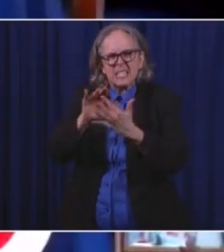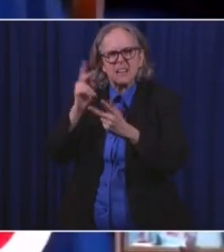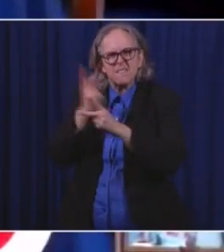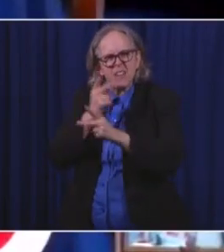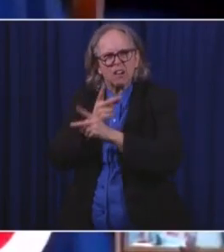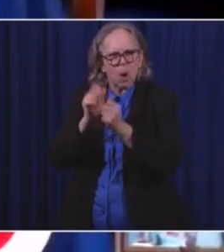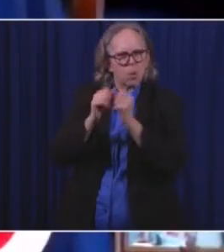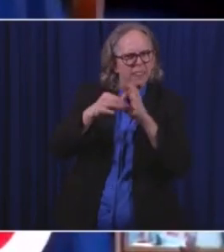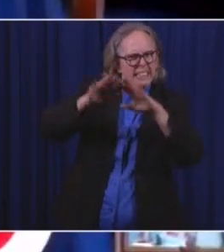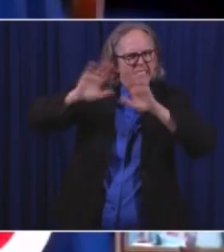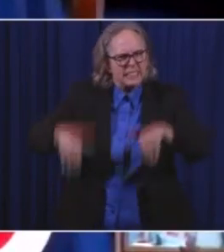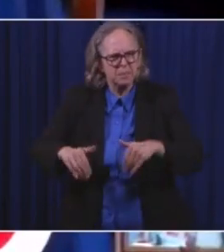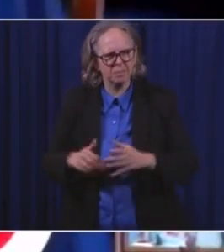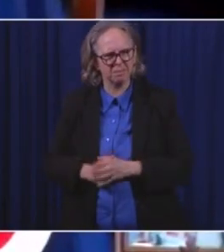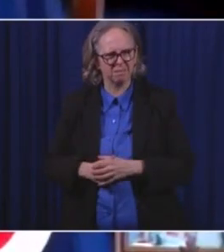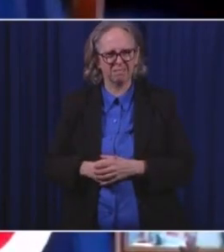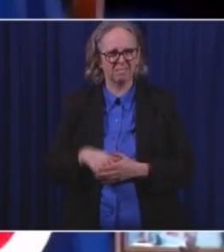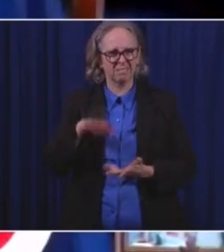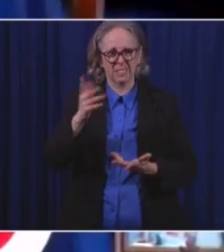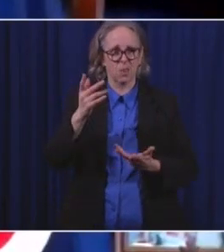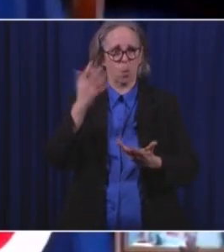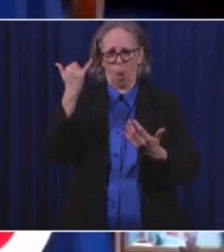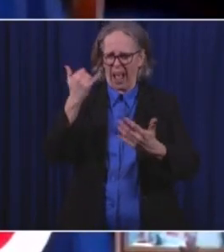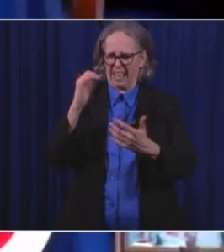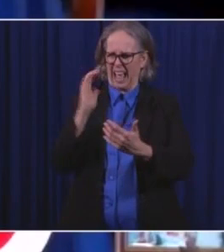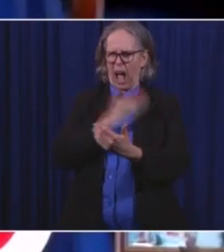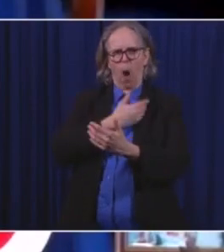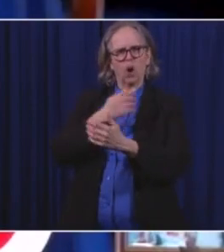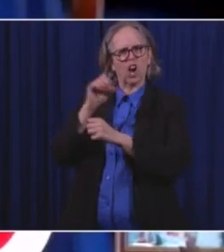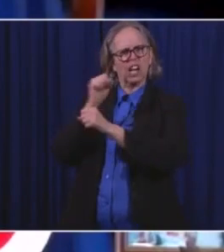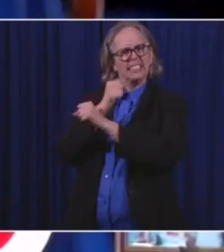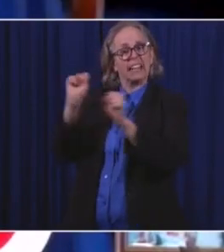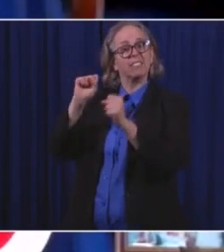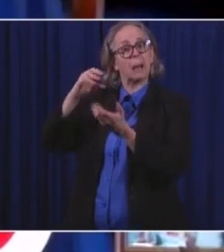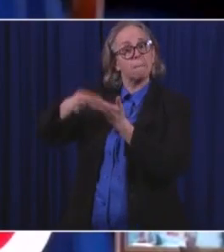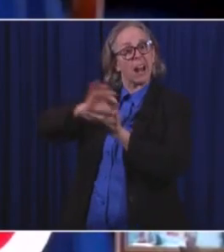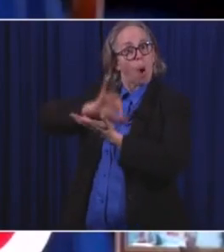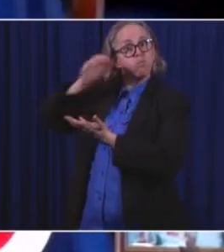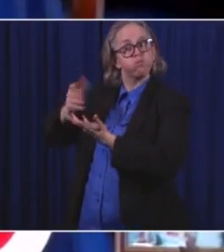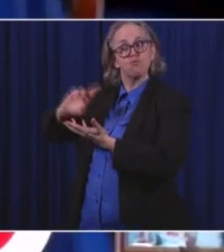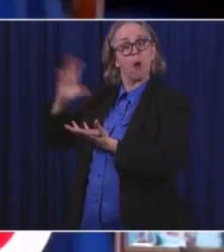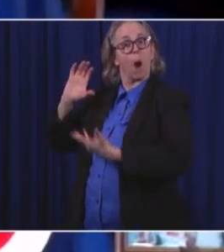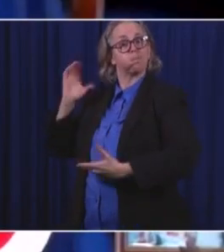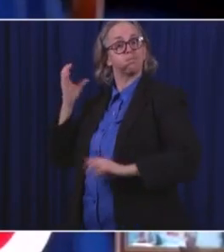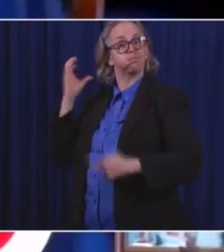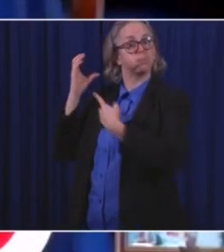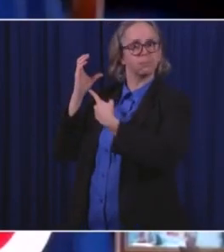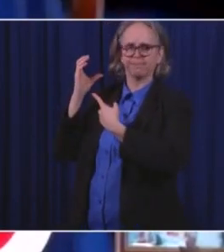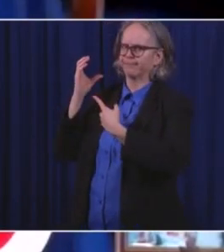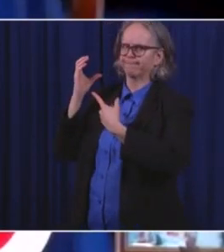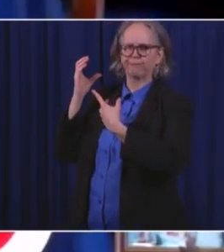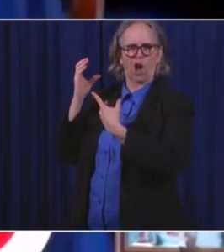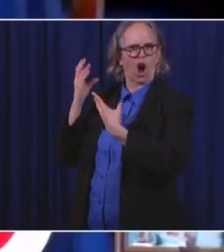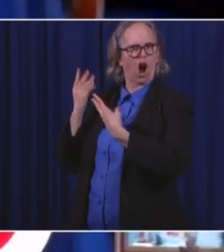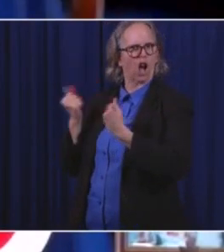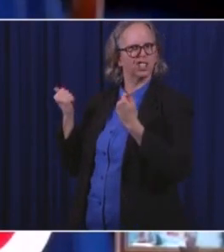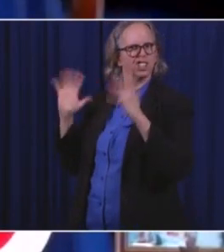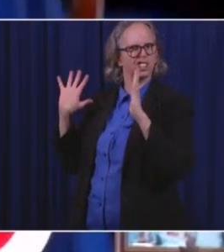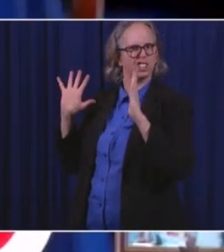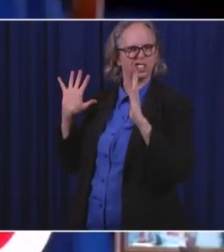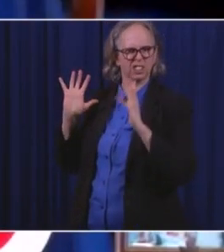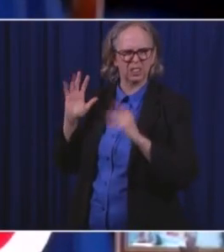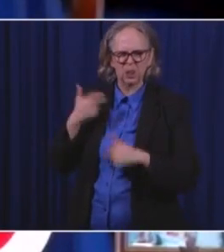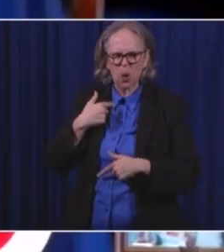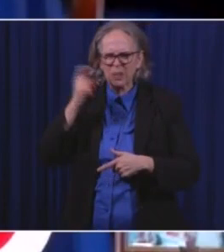build, and grow the economic pie at the same time in fighting COVID. So these are the struggles we face. We've